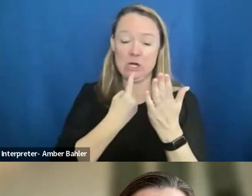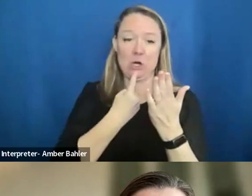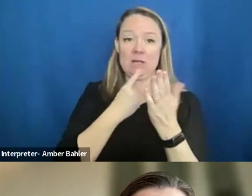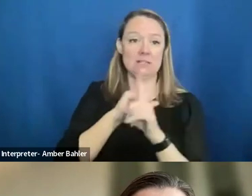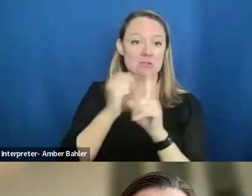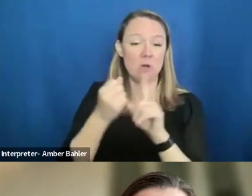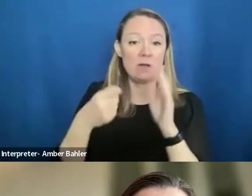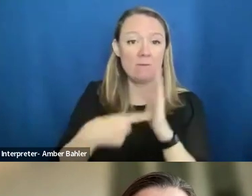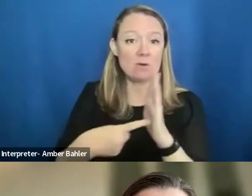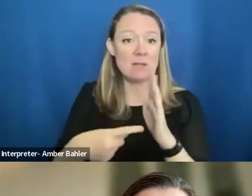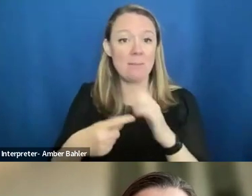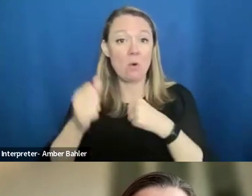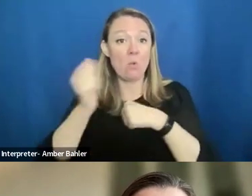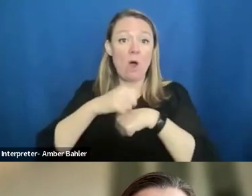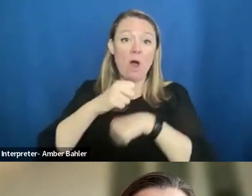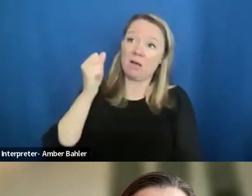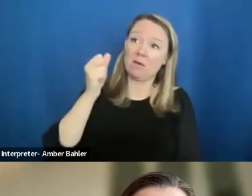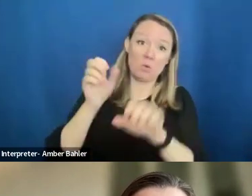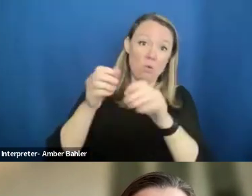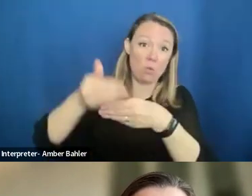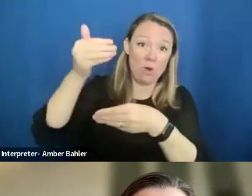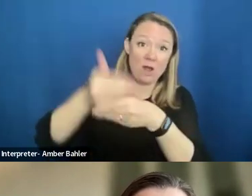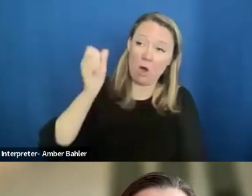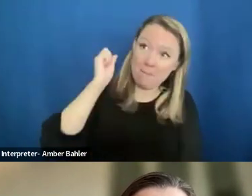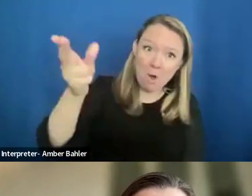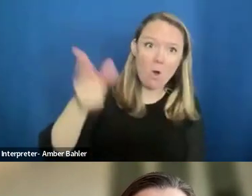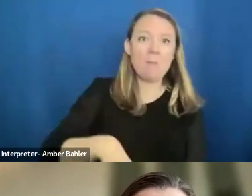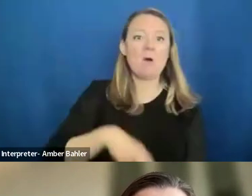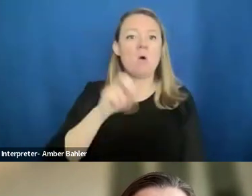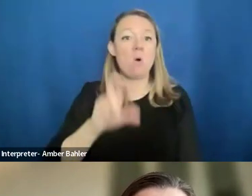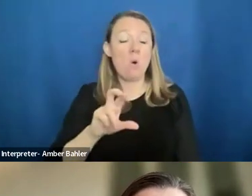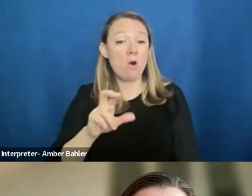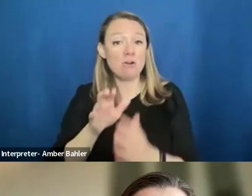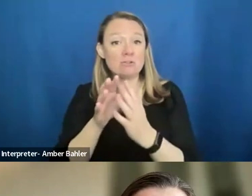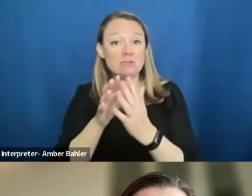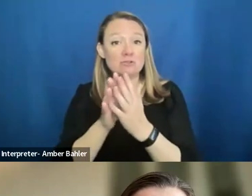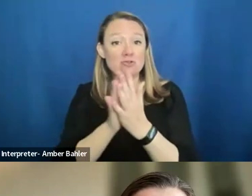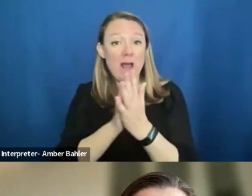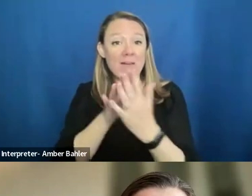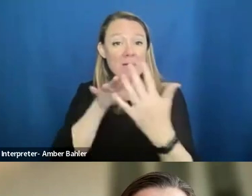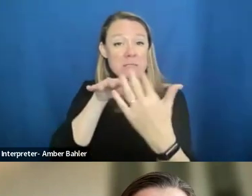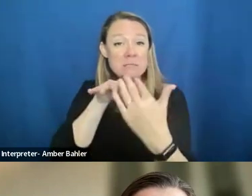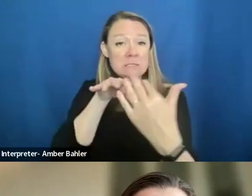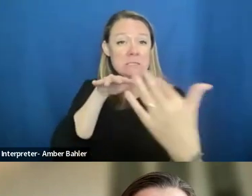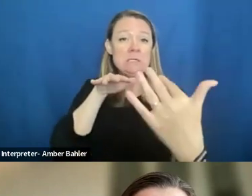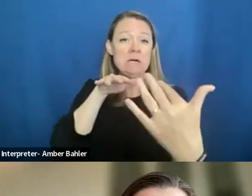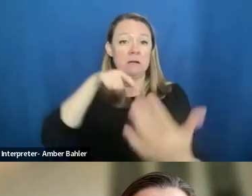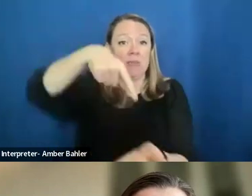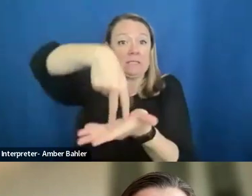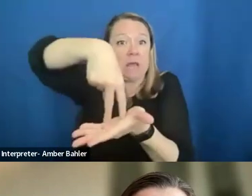is accosting people for not giving change for that extra $2 in order to make that happen. And so, and that's